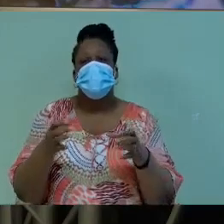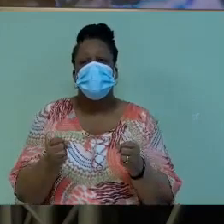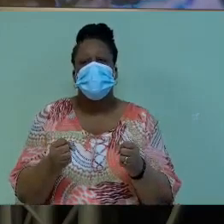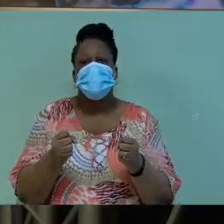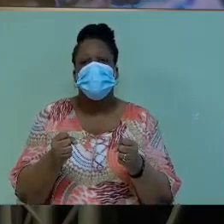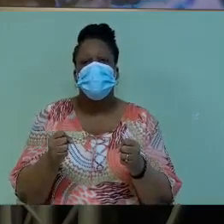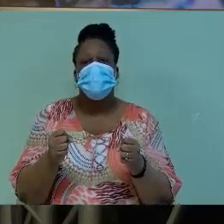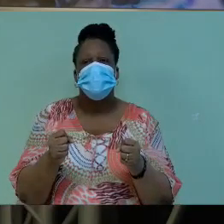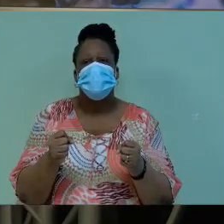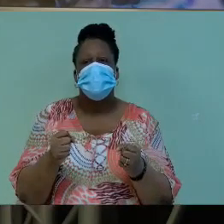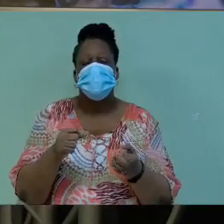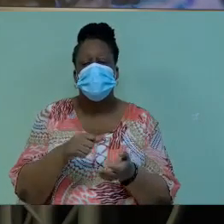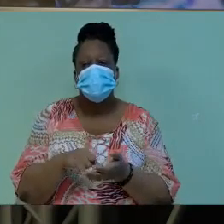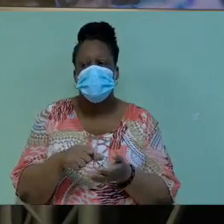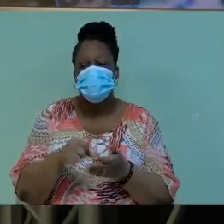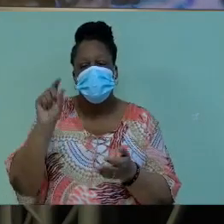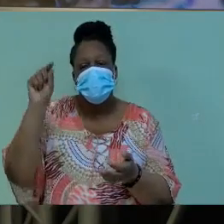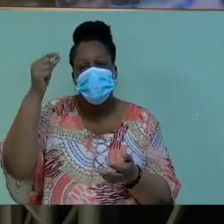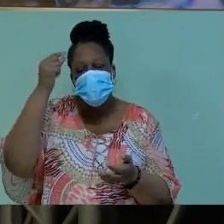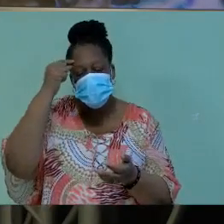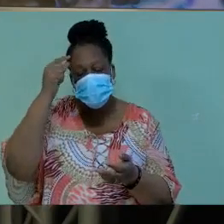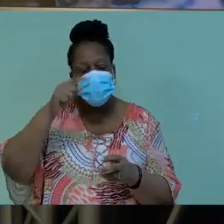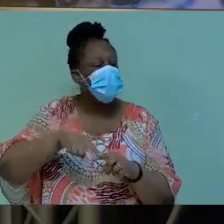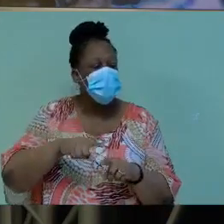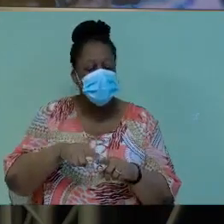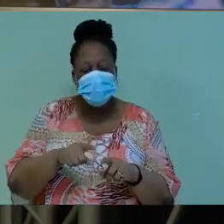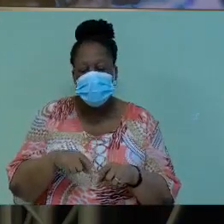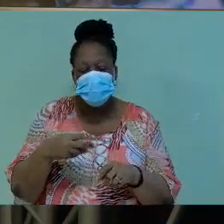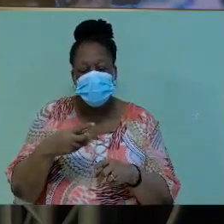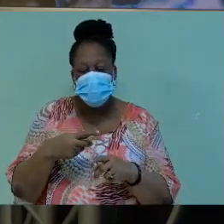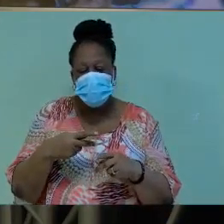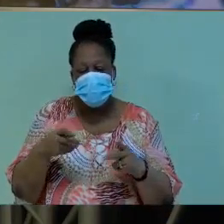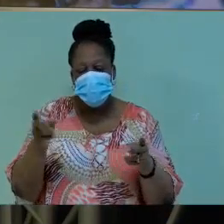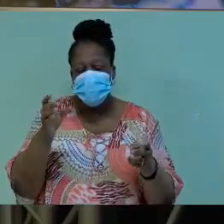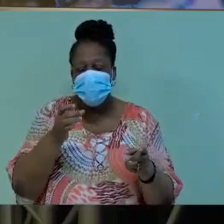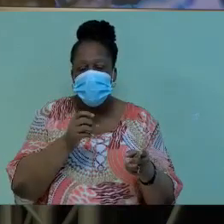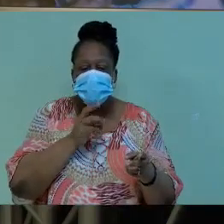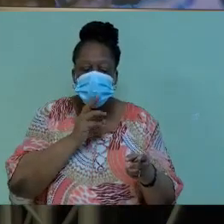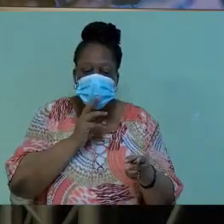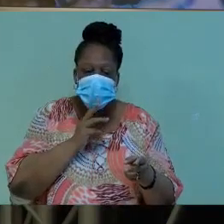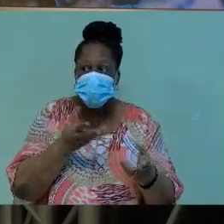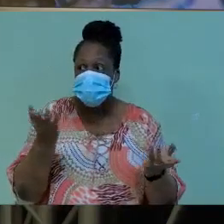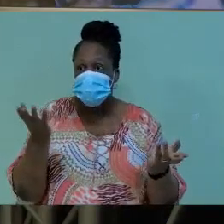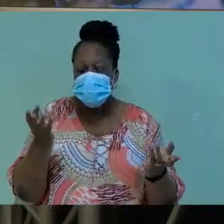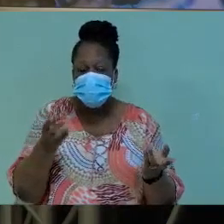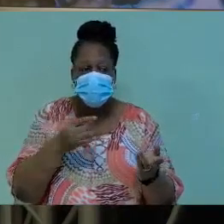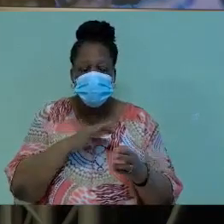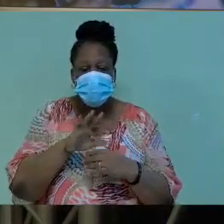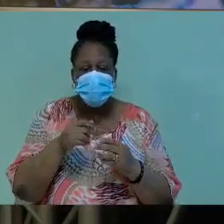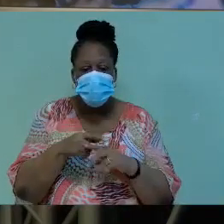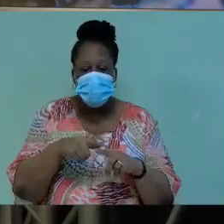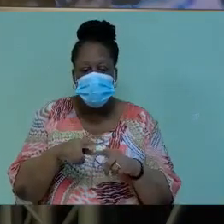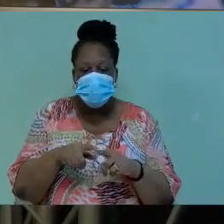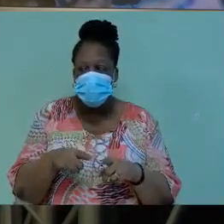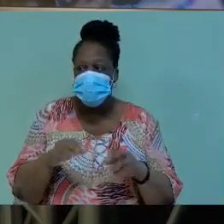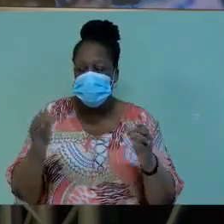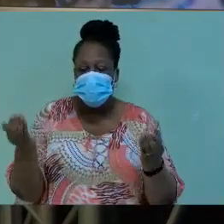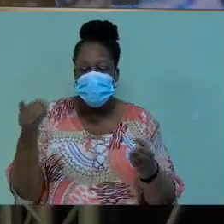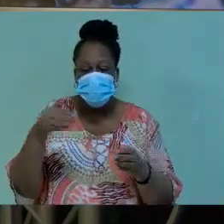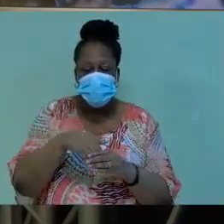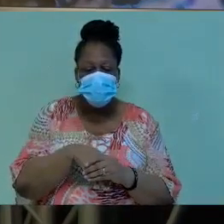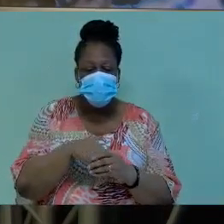other departments, other revenue agencies such as Customs, Water Department, JNF and others can join the Inland Revenue Department